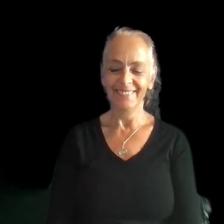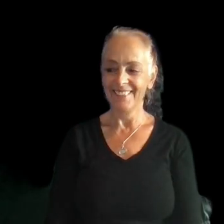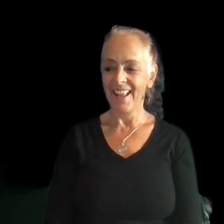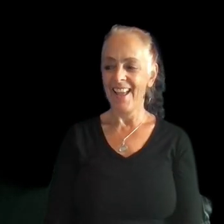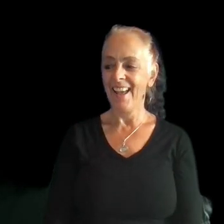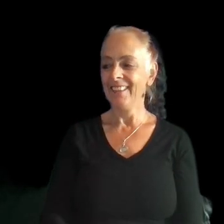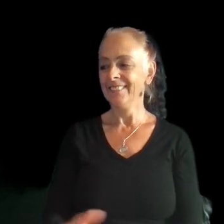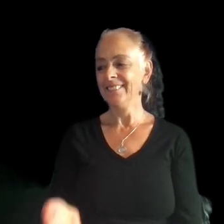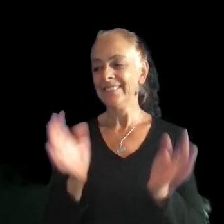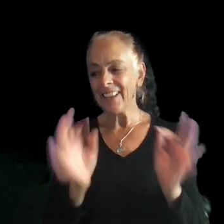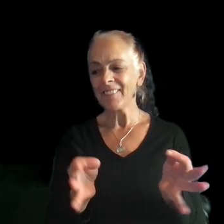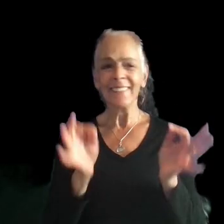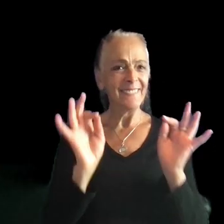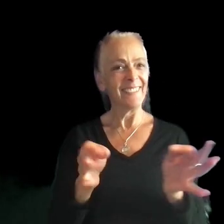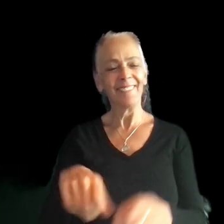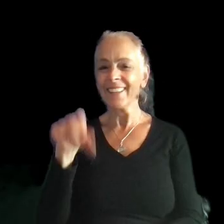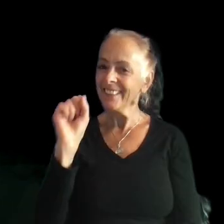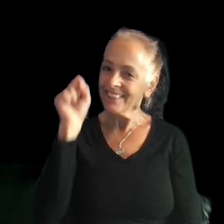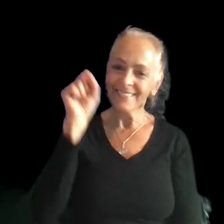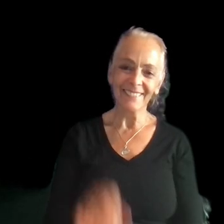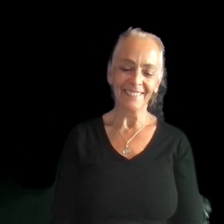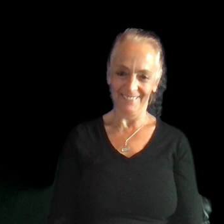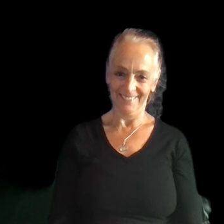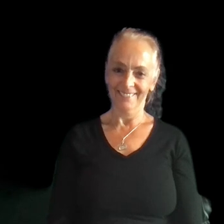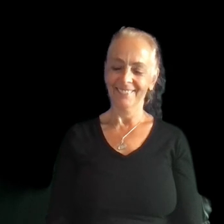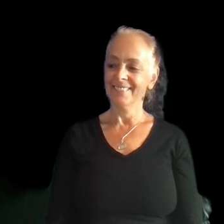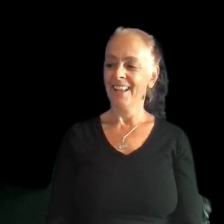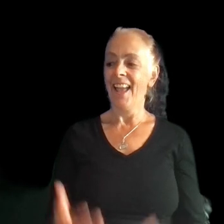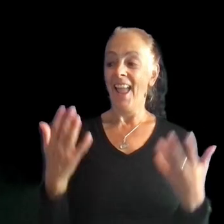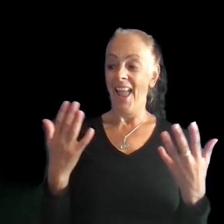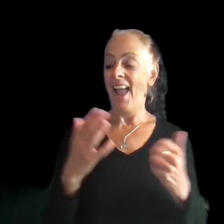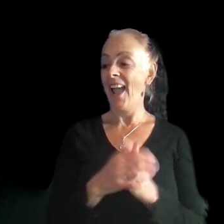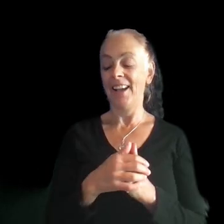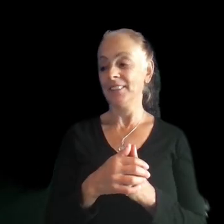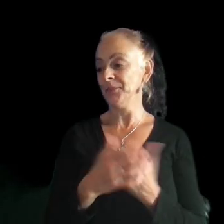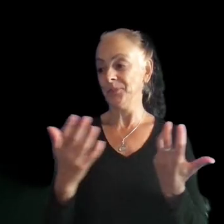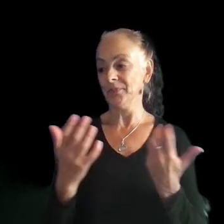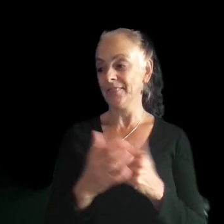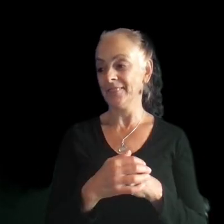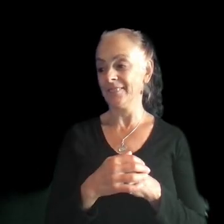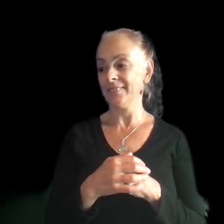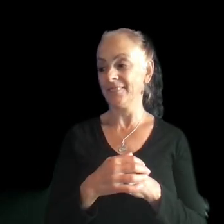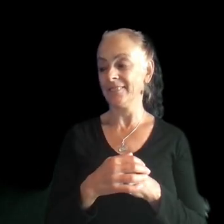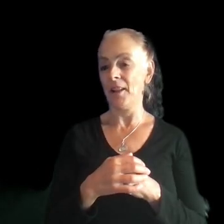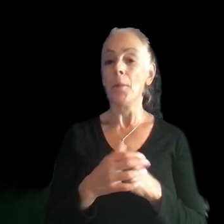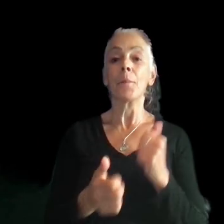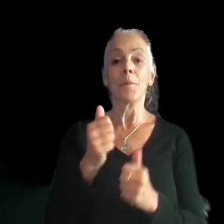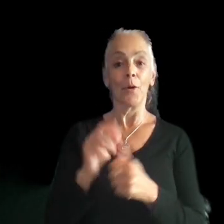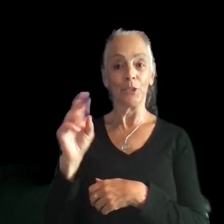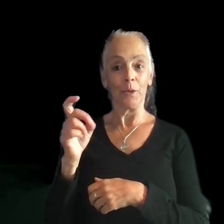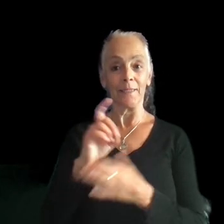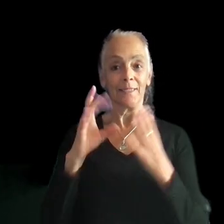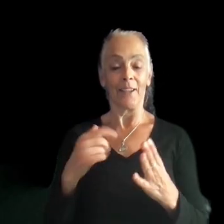they absolutely are it's just uh completely like most tricks designers that i hired in my